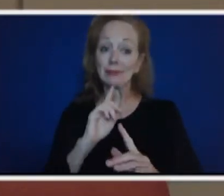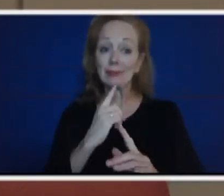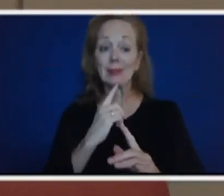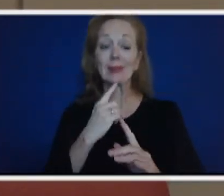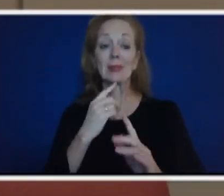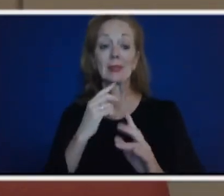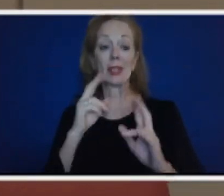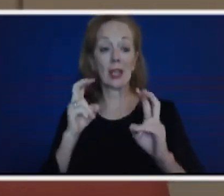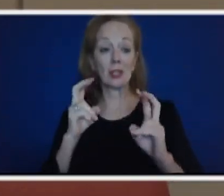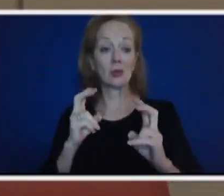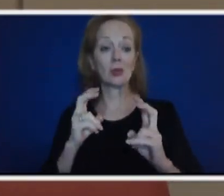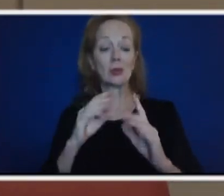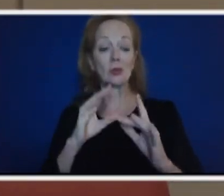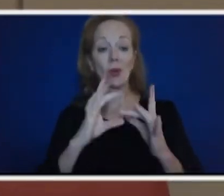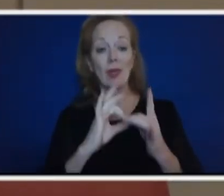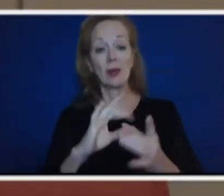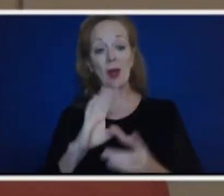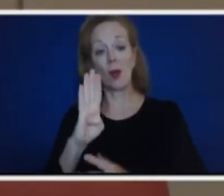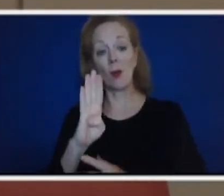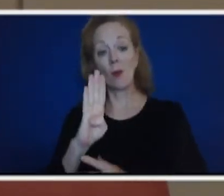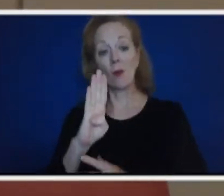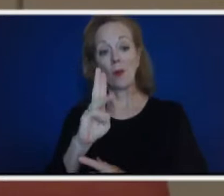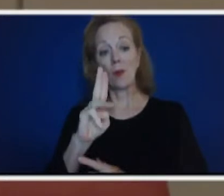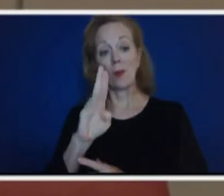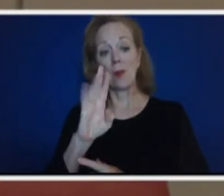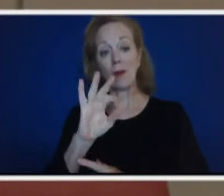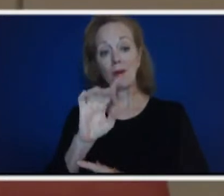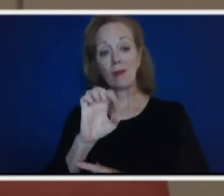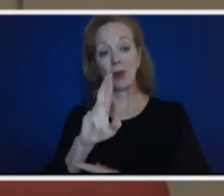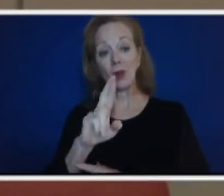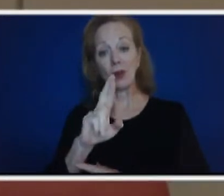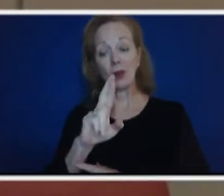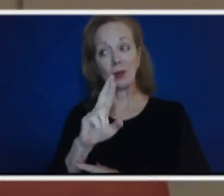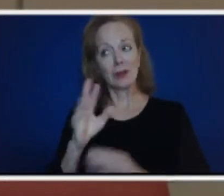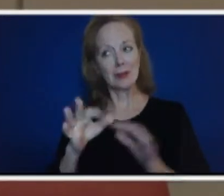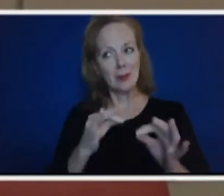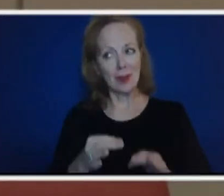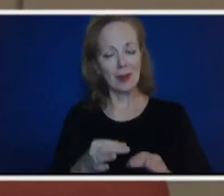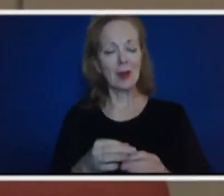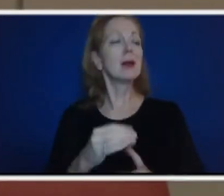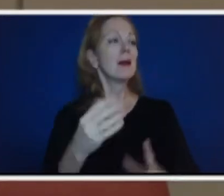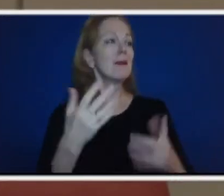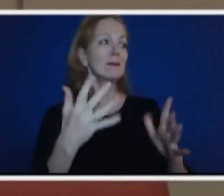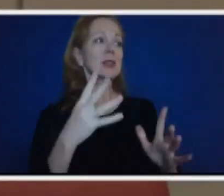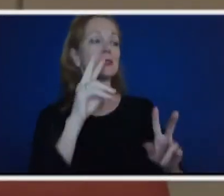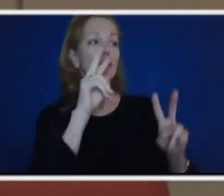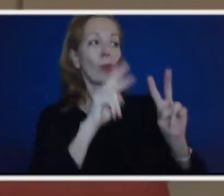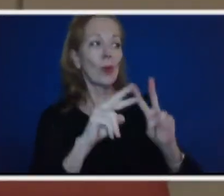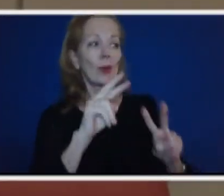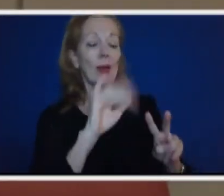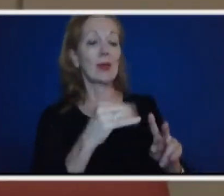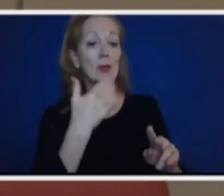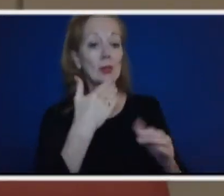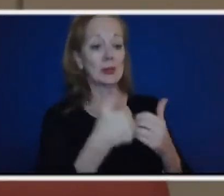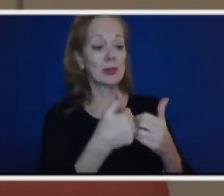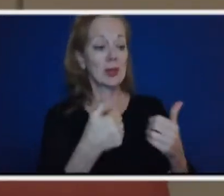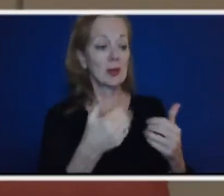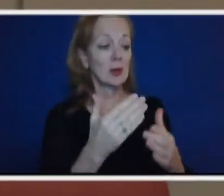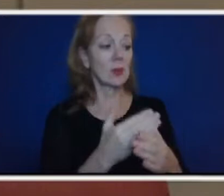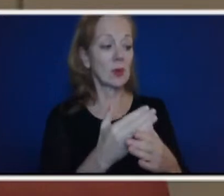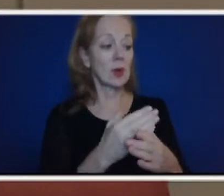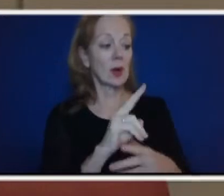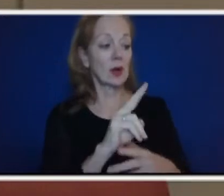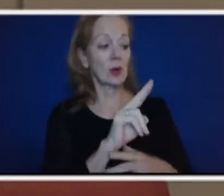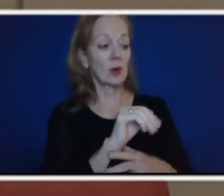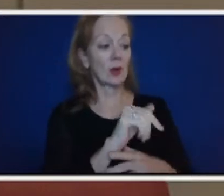Could you help me respond to her property's in this area? We have looked at that. We do think there's good separation between our units and